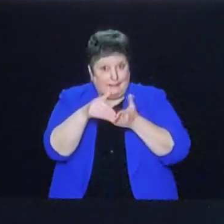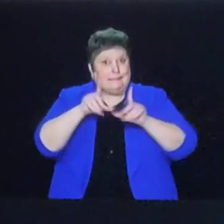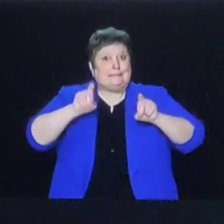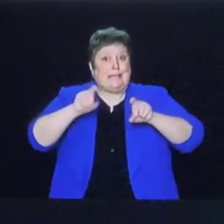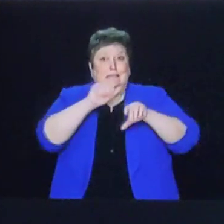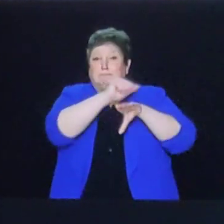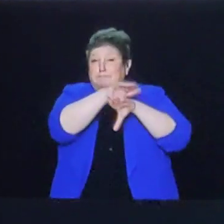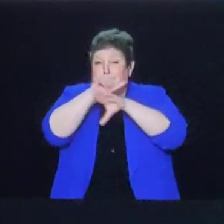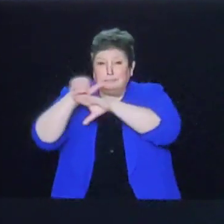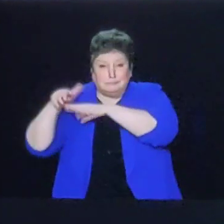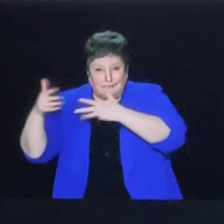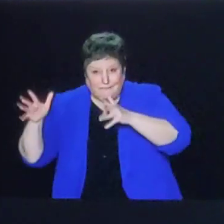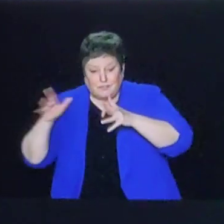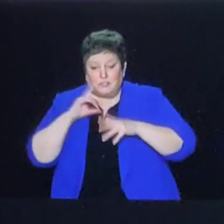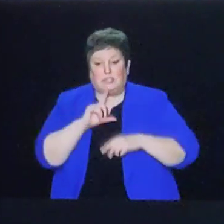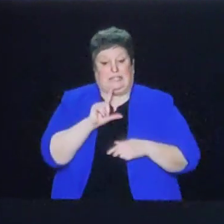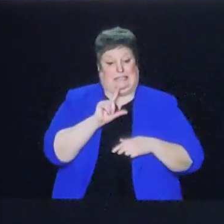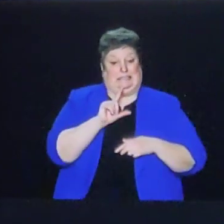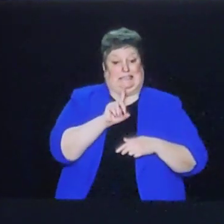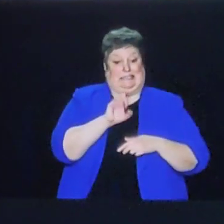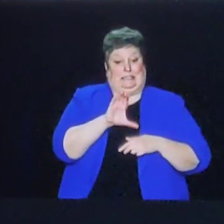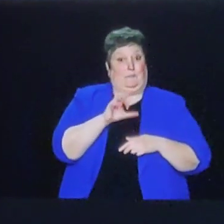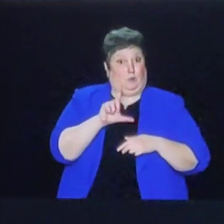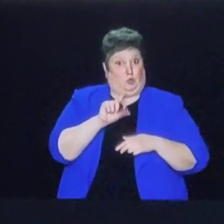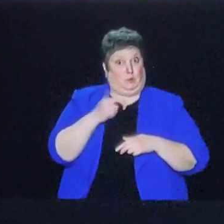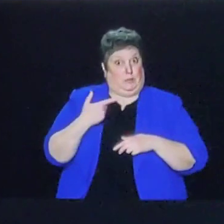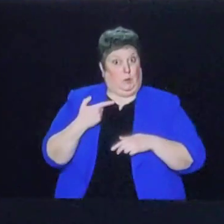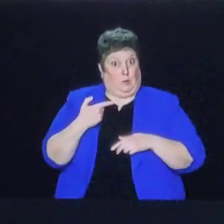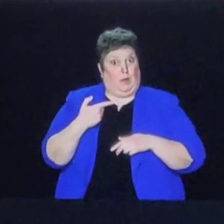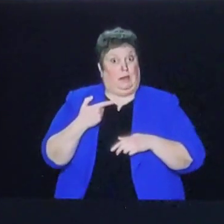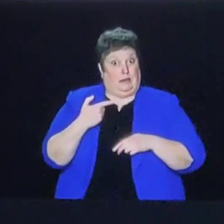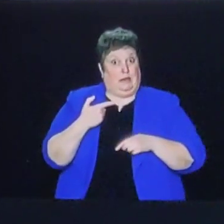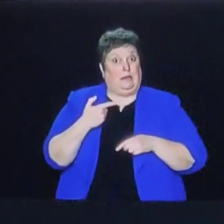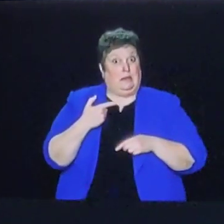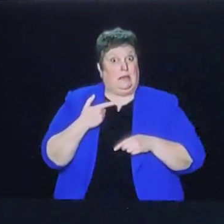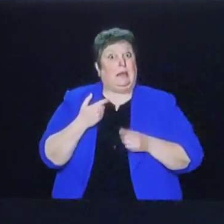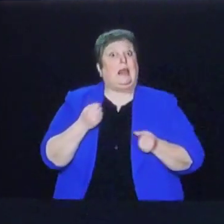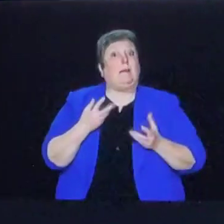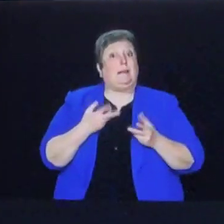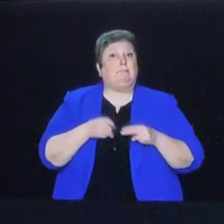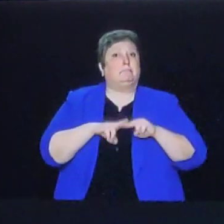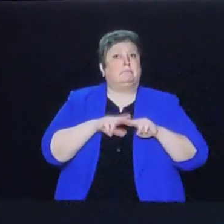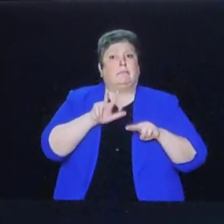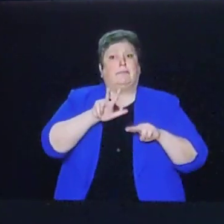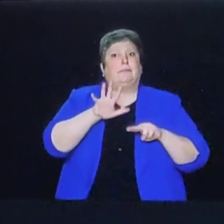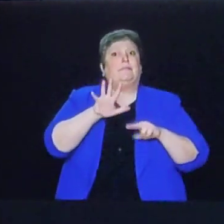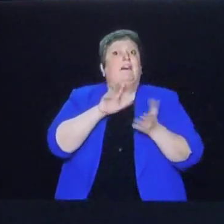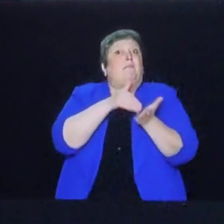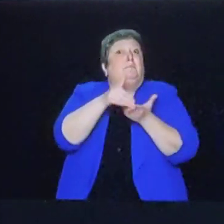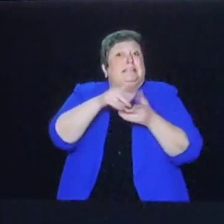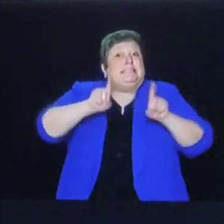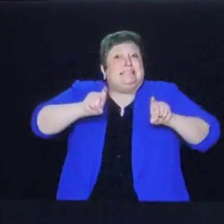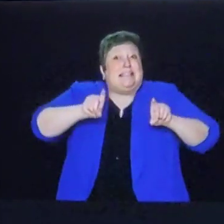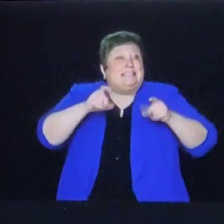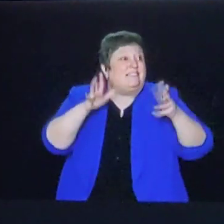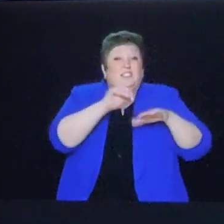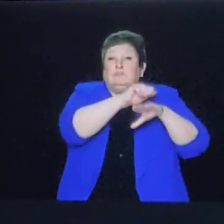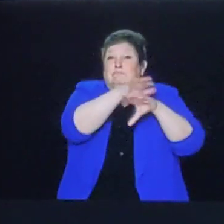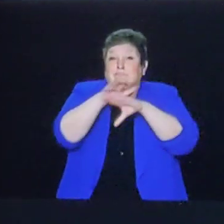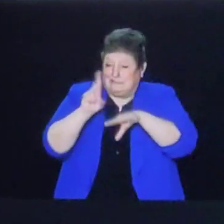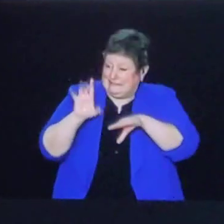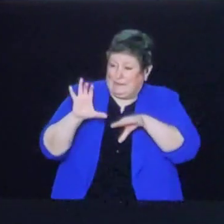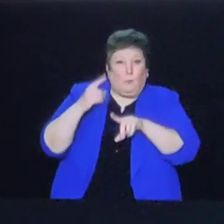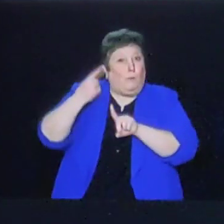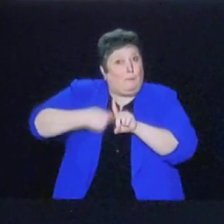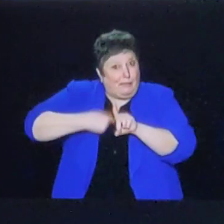territories. In December 2021 only, an additional 35 million tests were delivered to